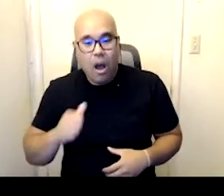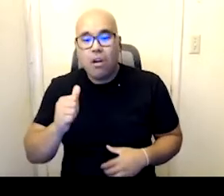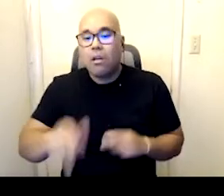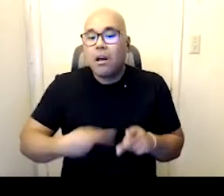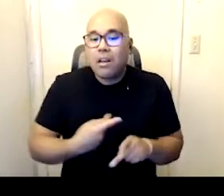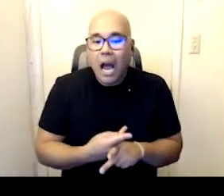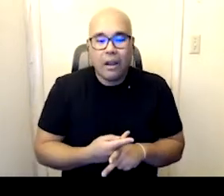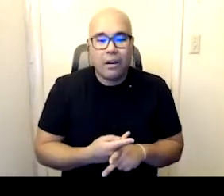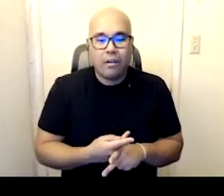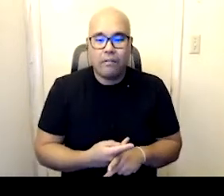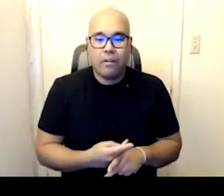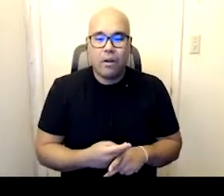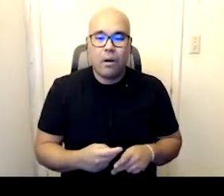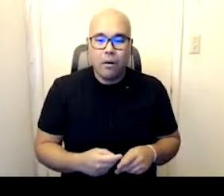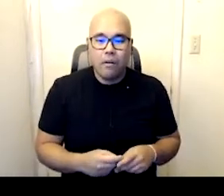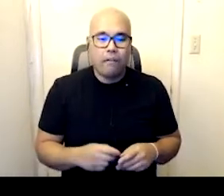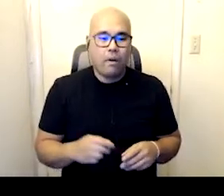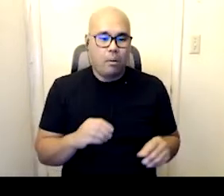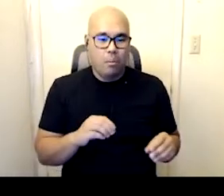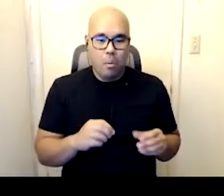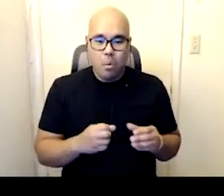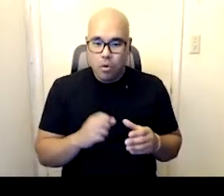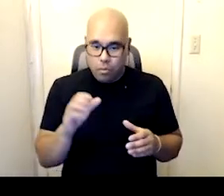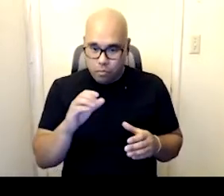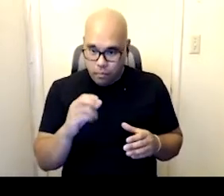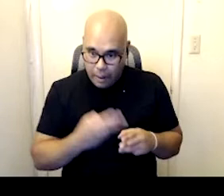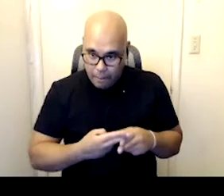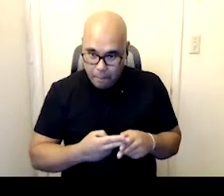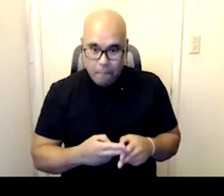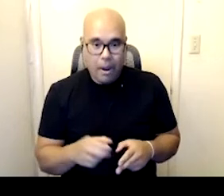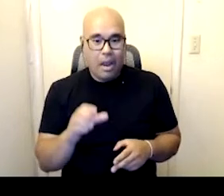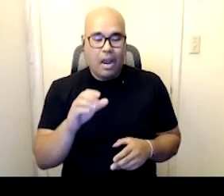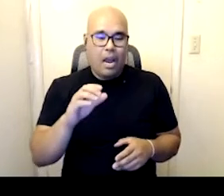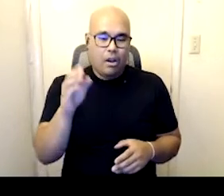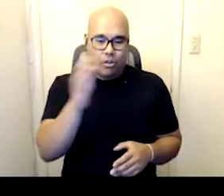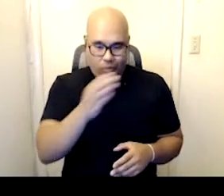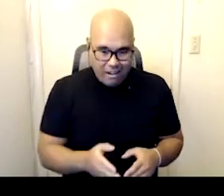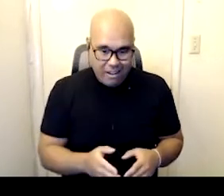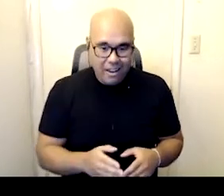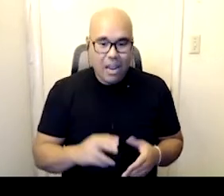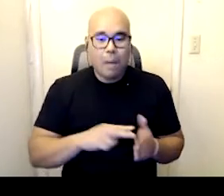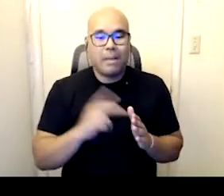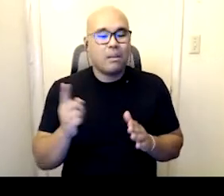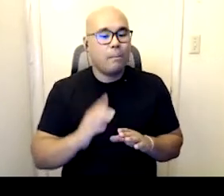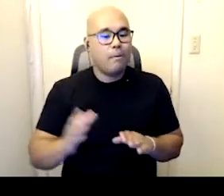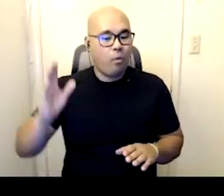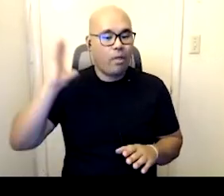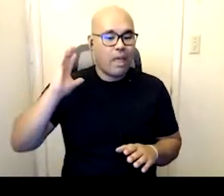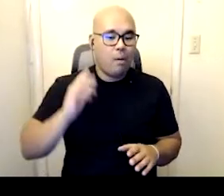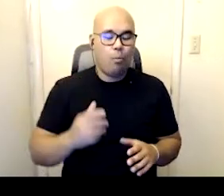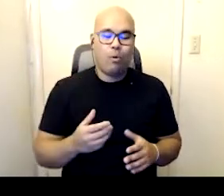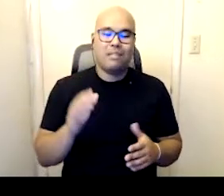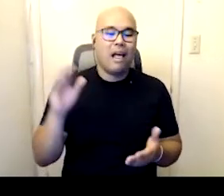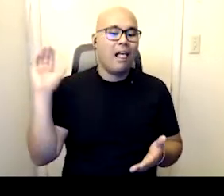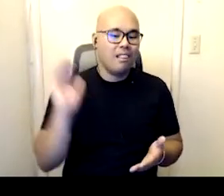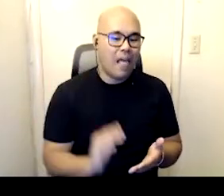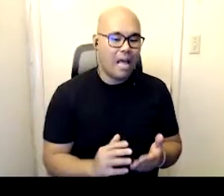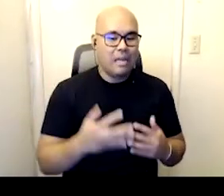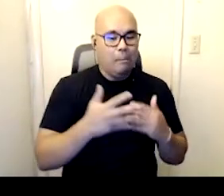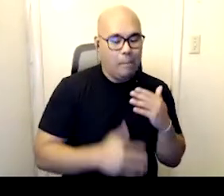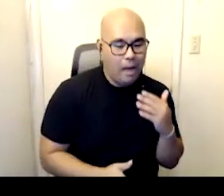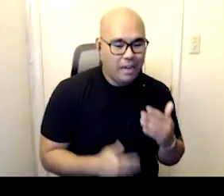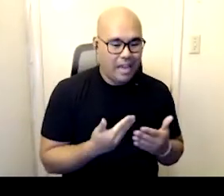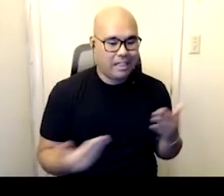kind of name. Cracking meant someone before them who was less bloody, a thing to